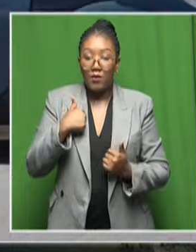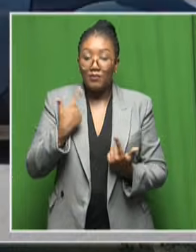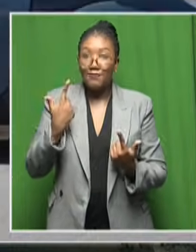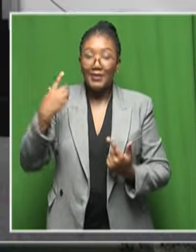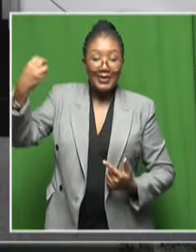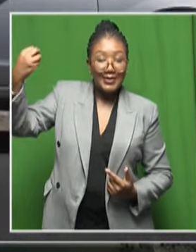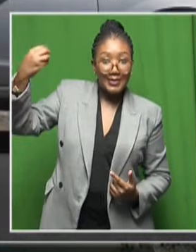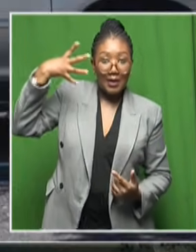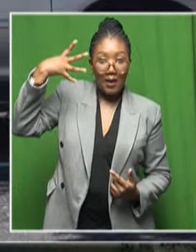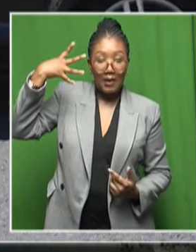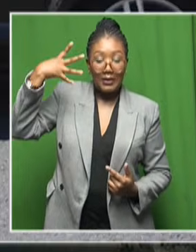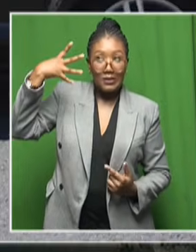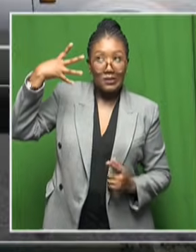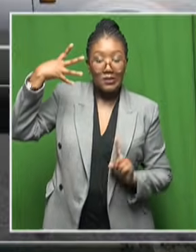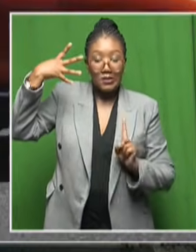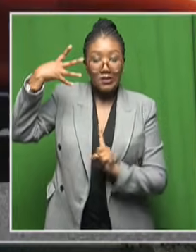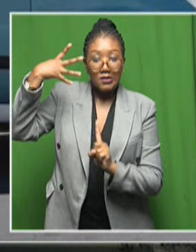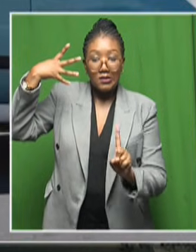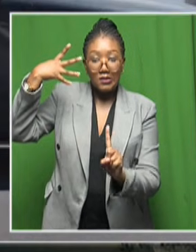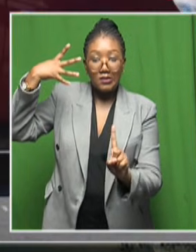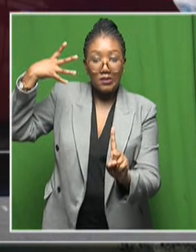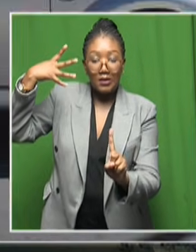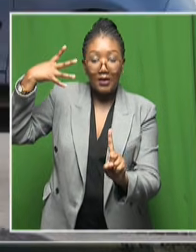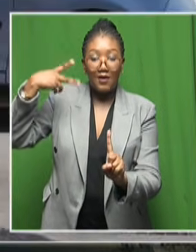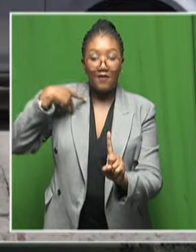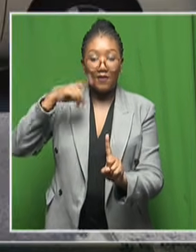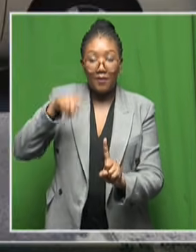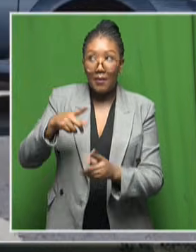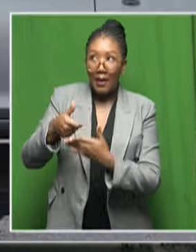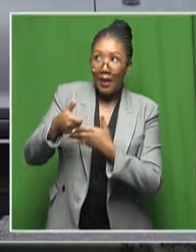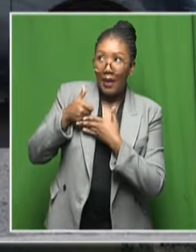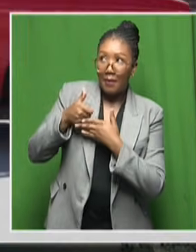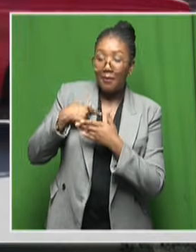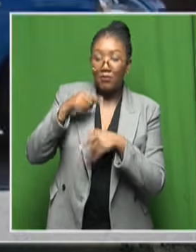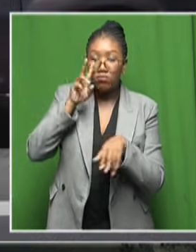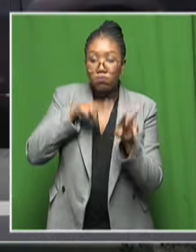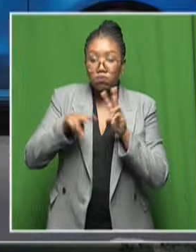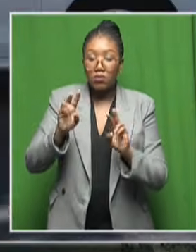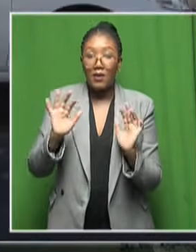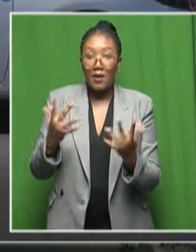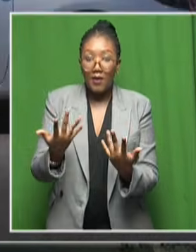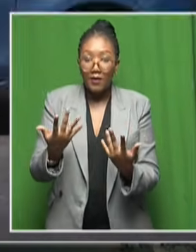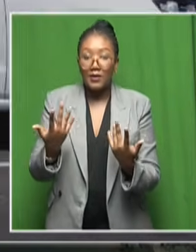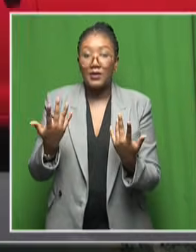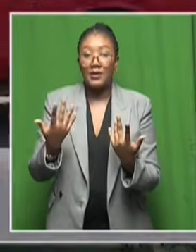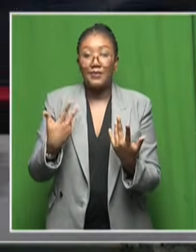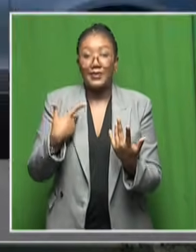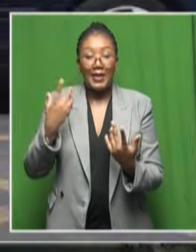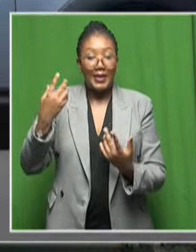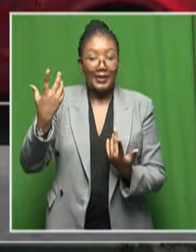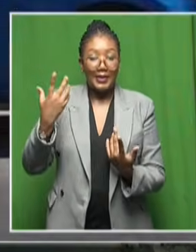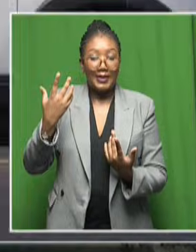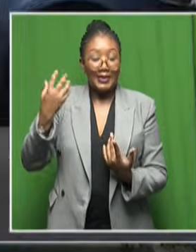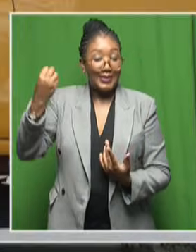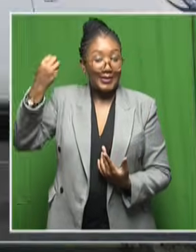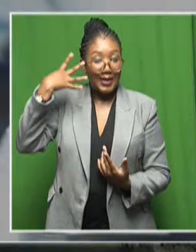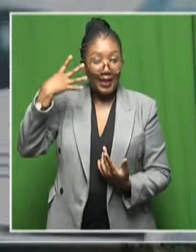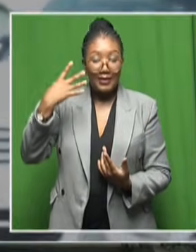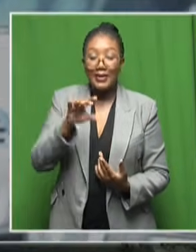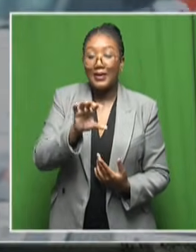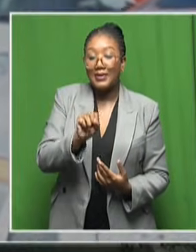UV radiations and what can we do to detect any changes. So yes, as you mentioned, sunscreen. Now there's so